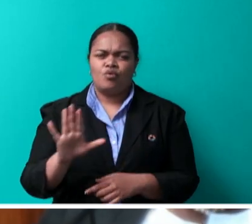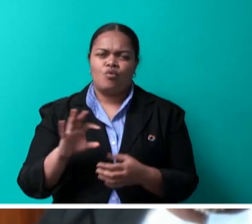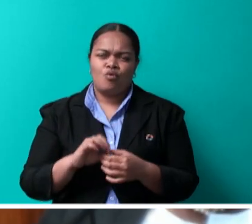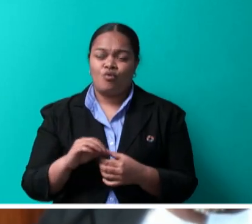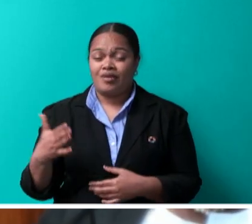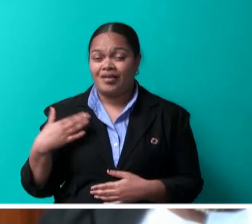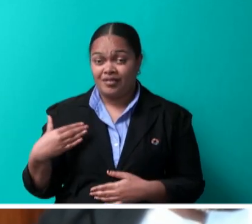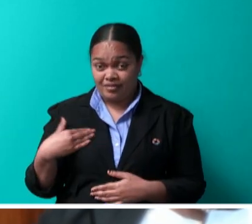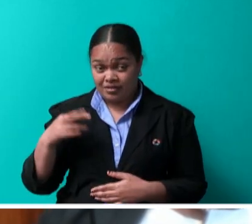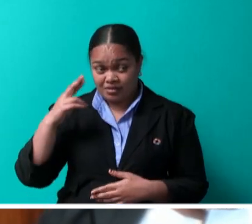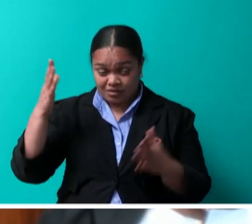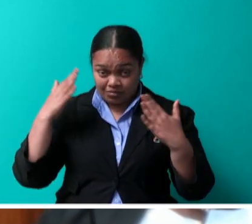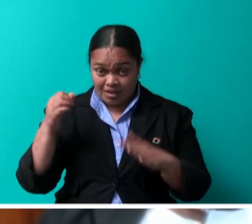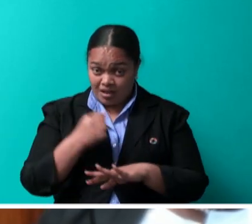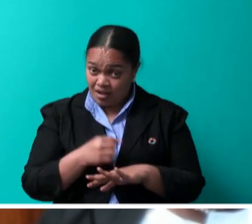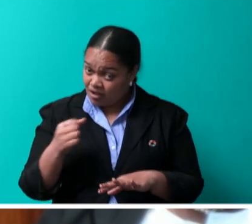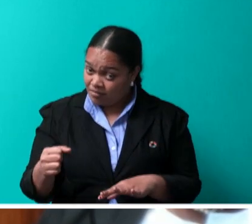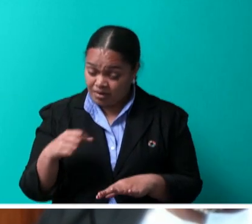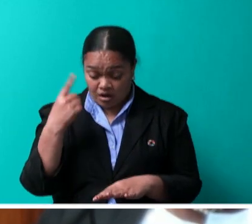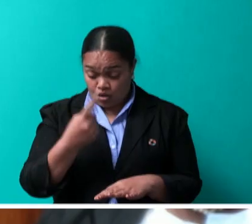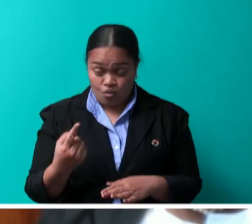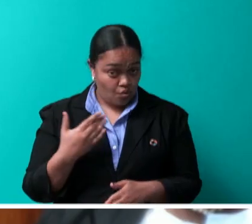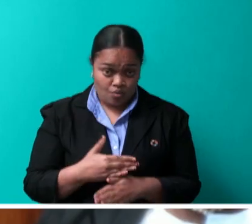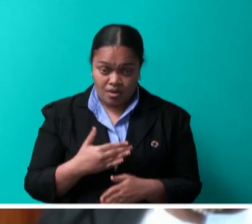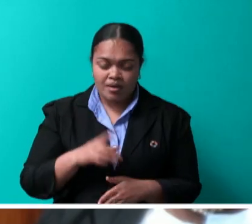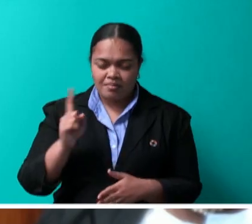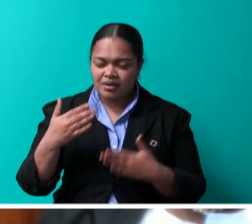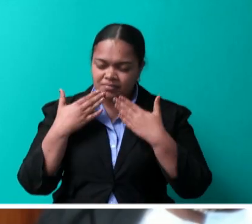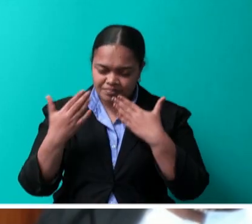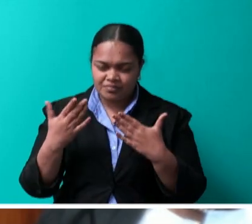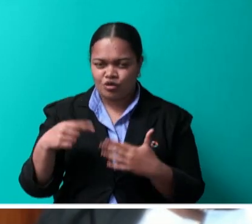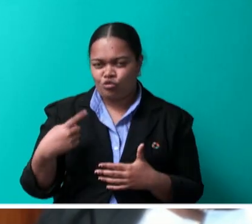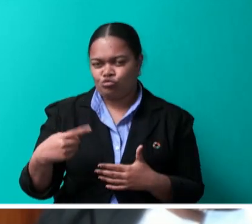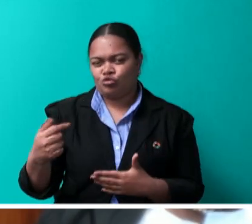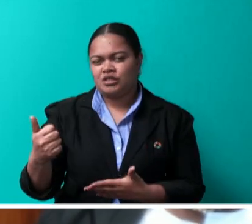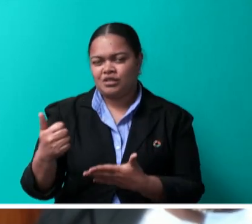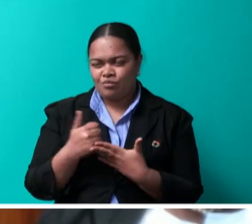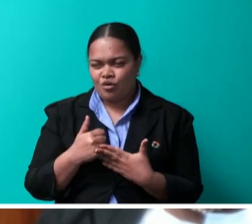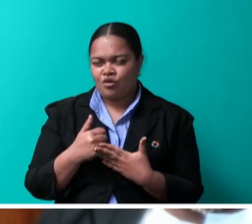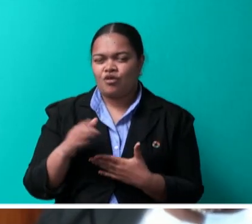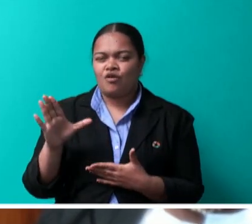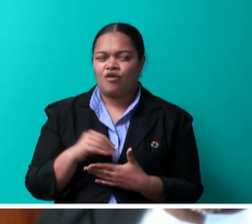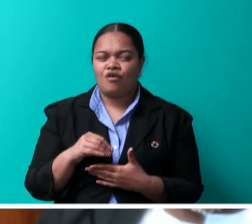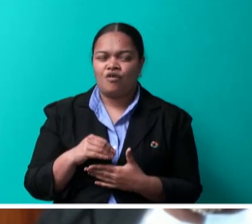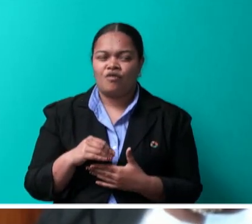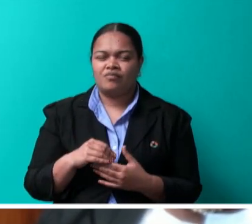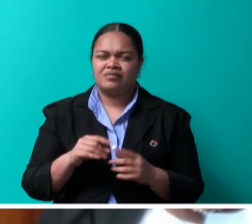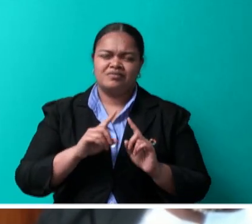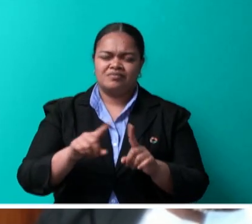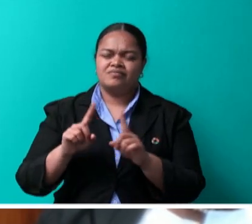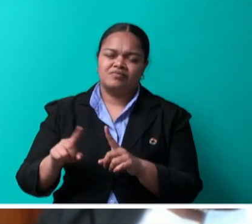Speaker, sir, government does not work alone, and I acknowledge the continued support of our bilateral and multilateral